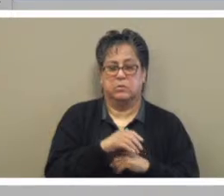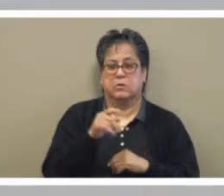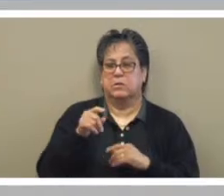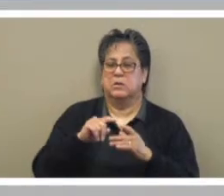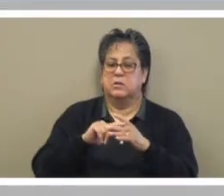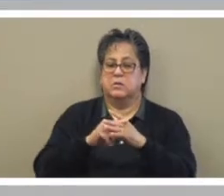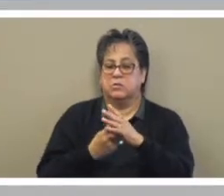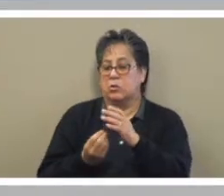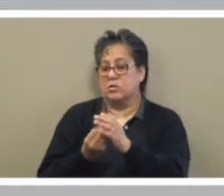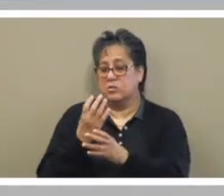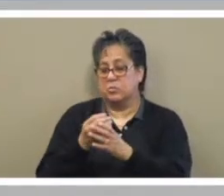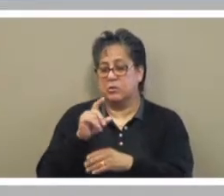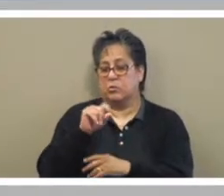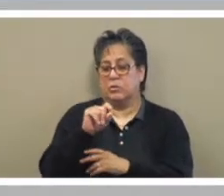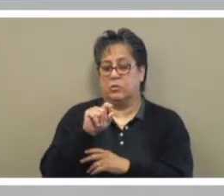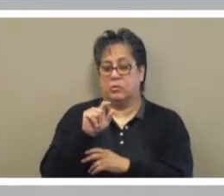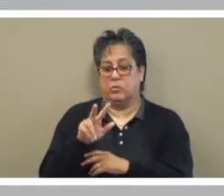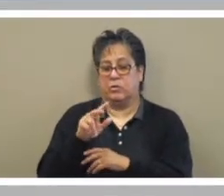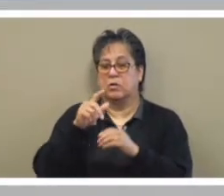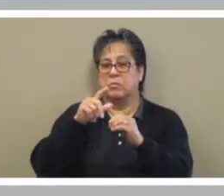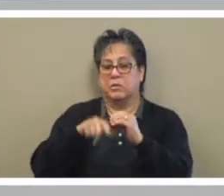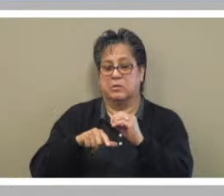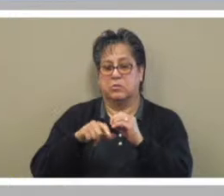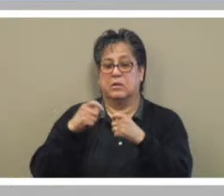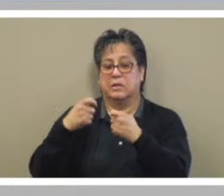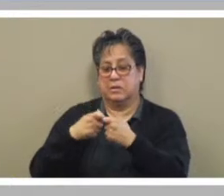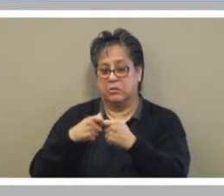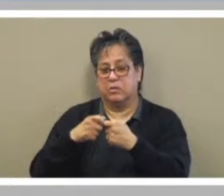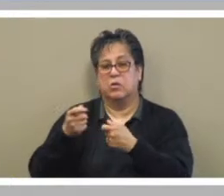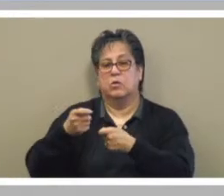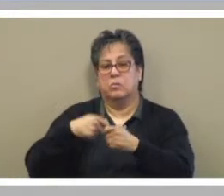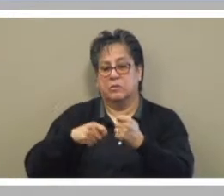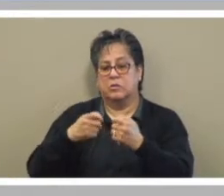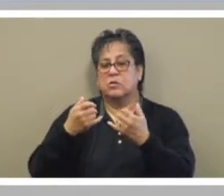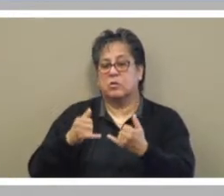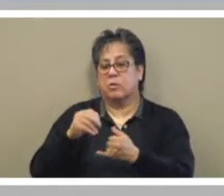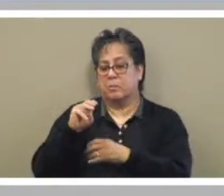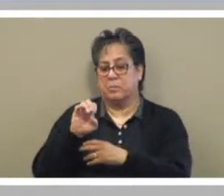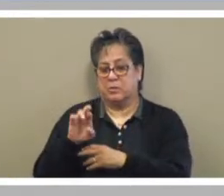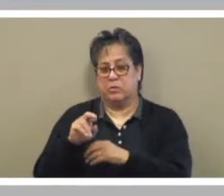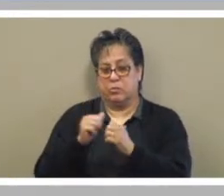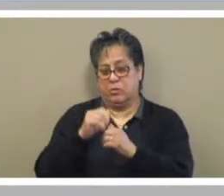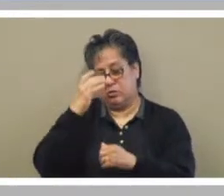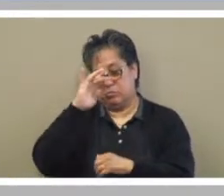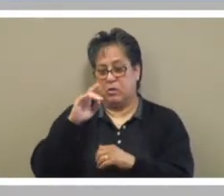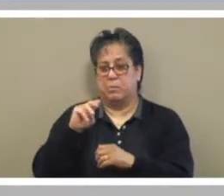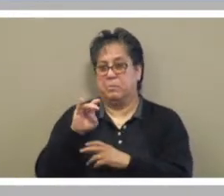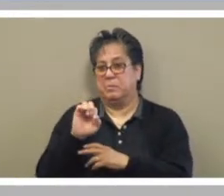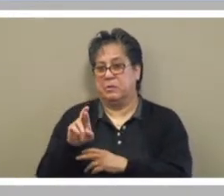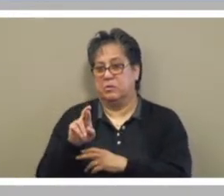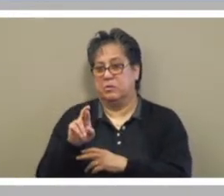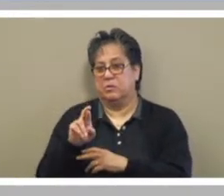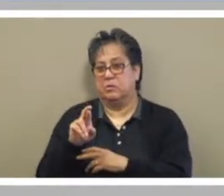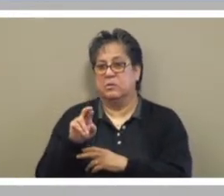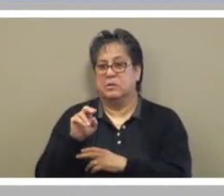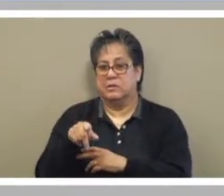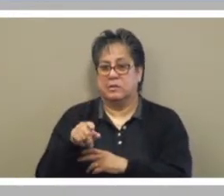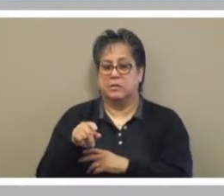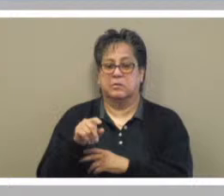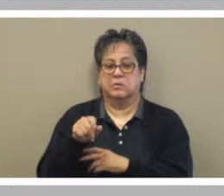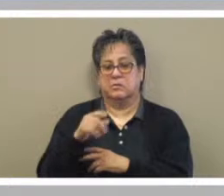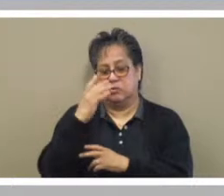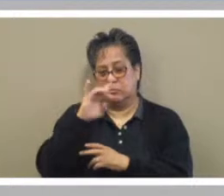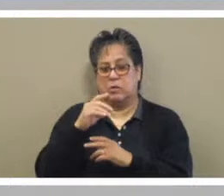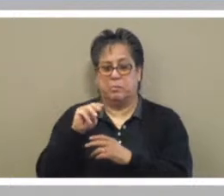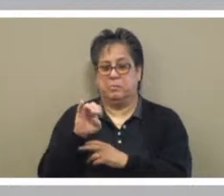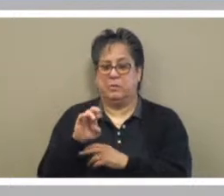Starting in spring 2023, El Paso Electric is replacing your current meter with smart meter technology. This is the awareness video. A smart meter is